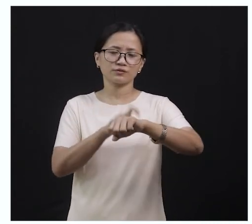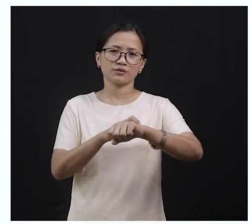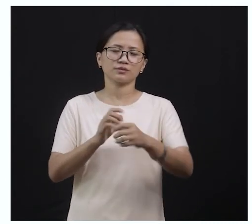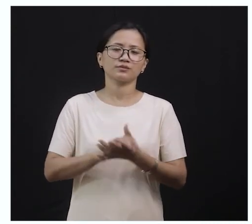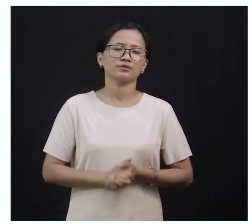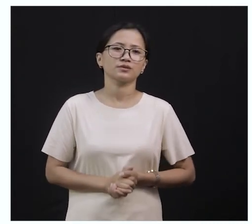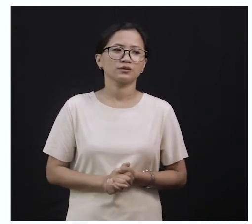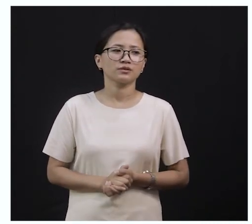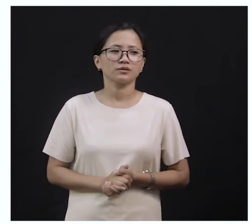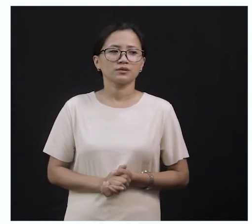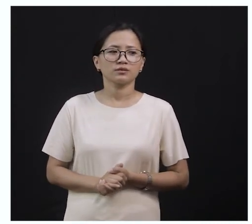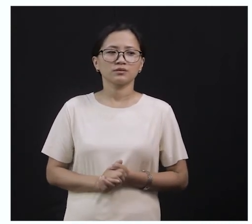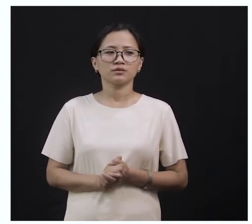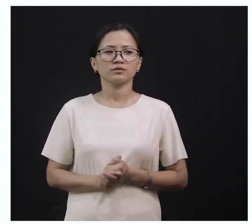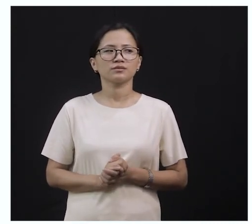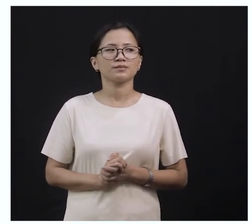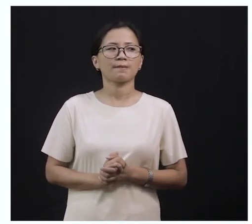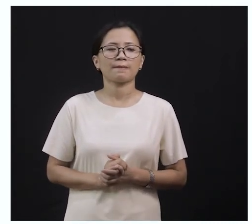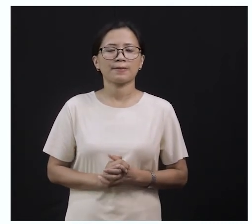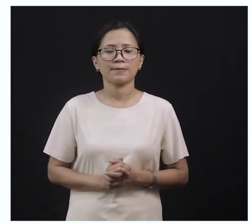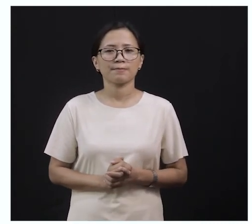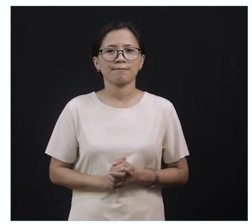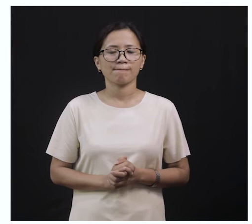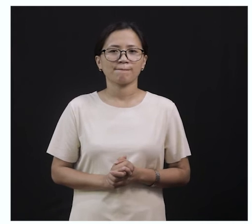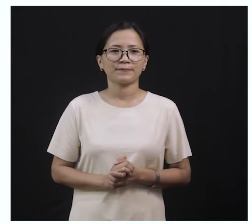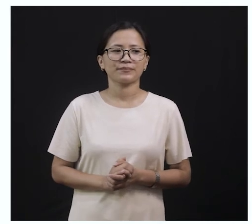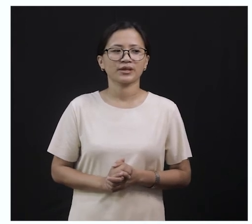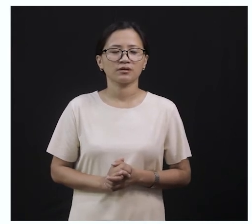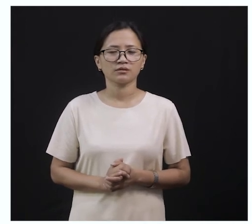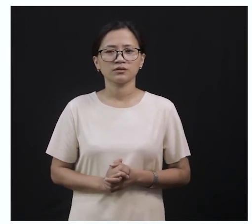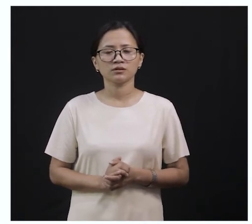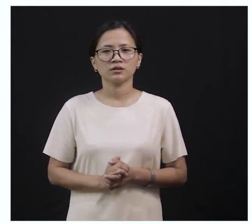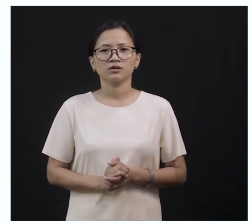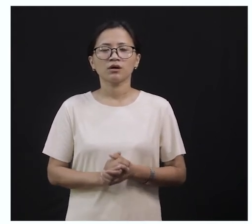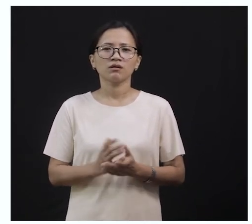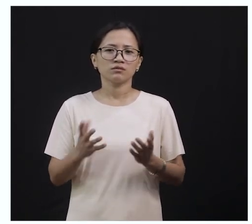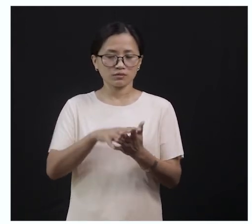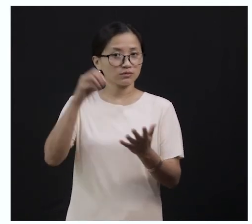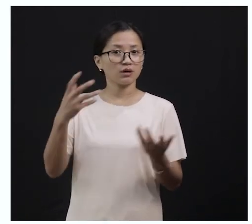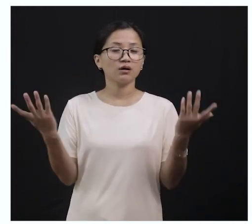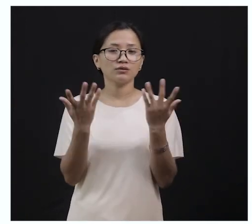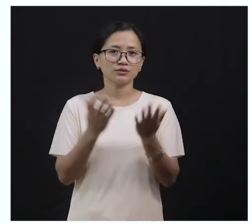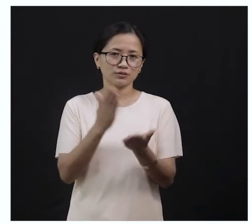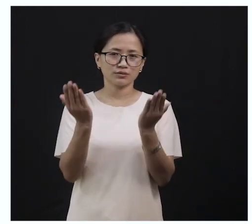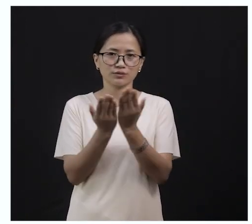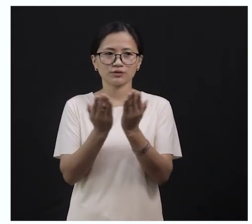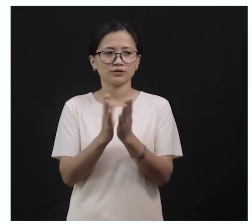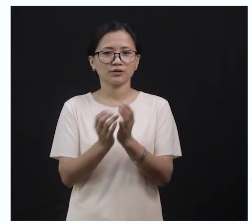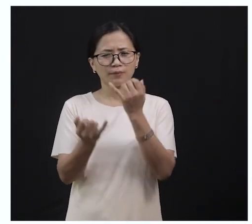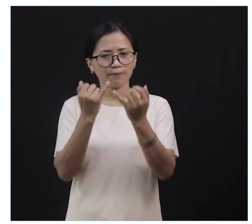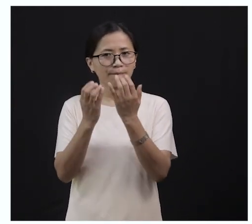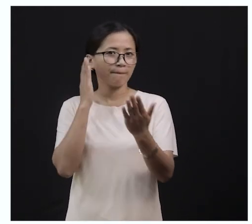also learned how to appreciate life and understand its value, okay? Now we have also learned how to read the poem properly, right?